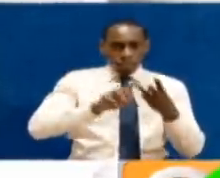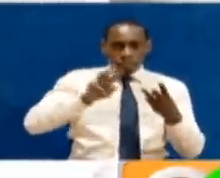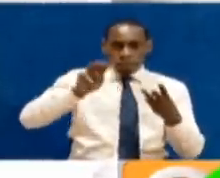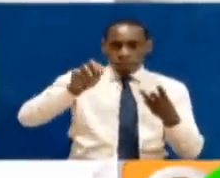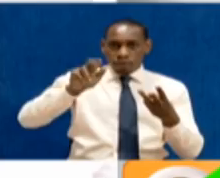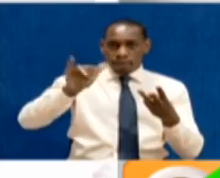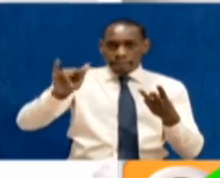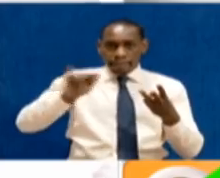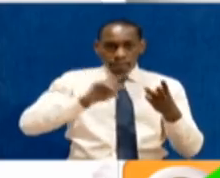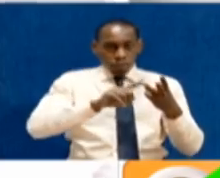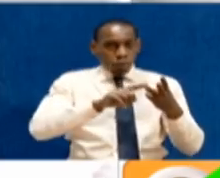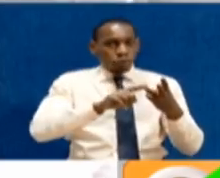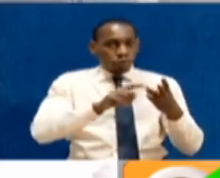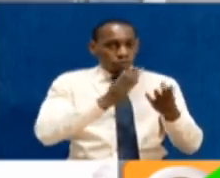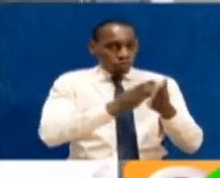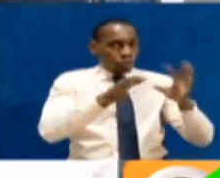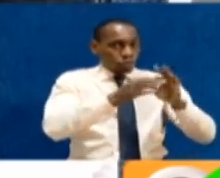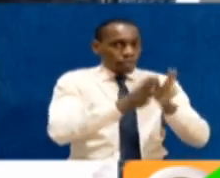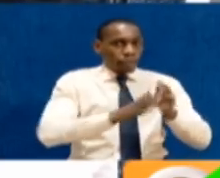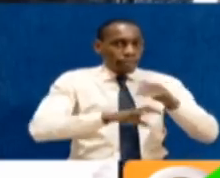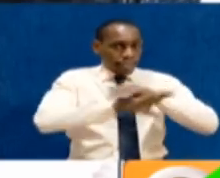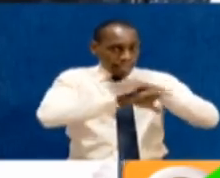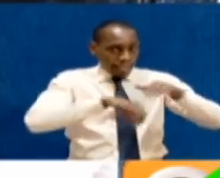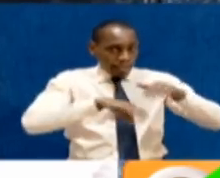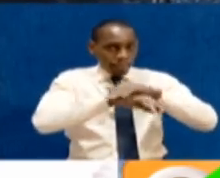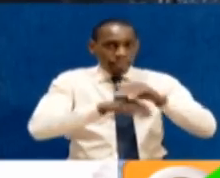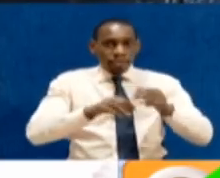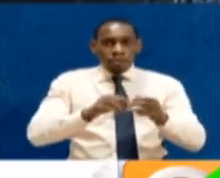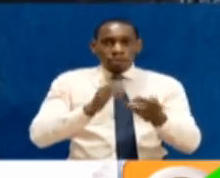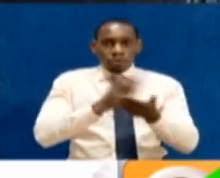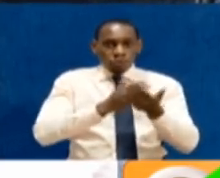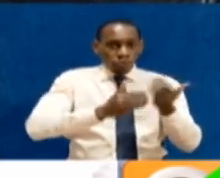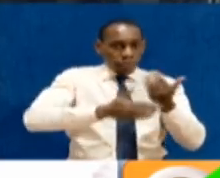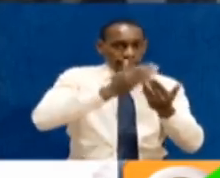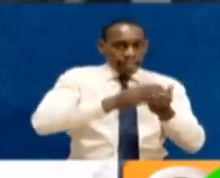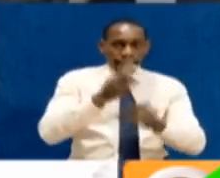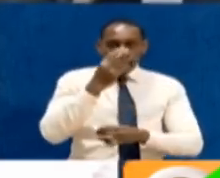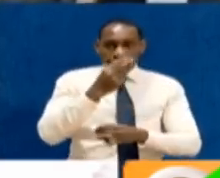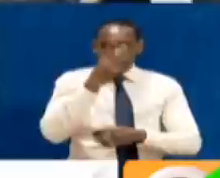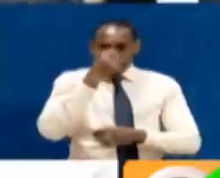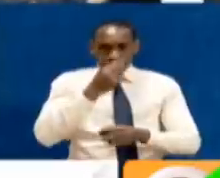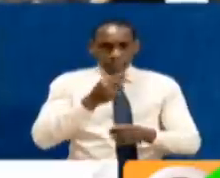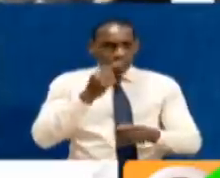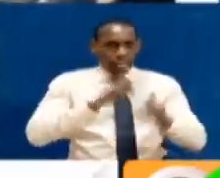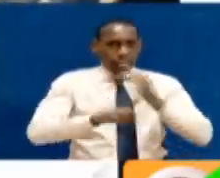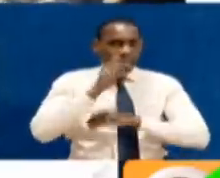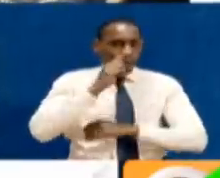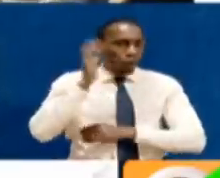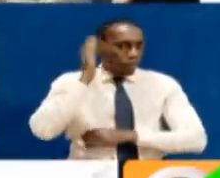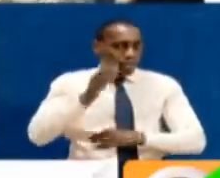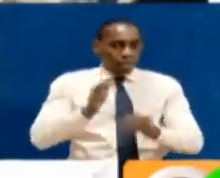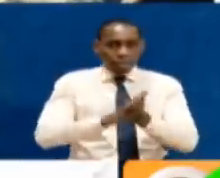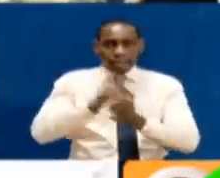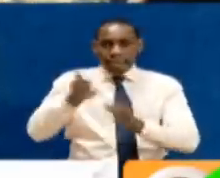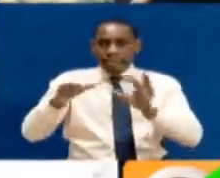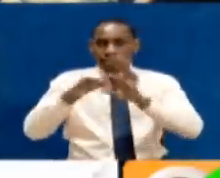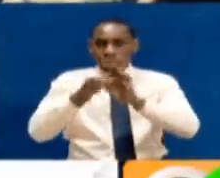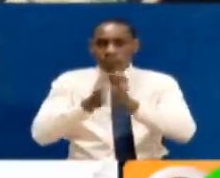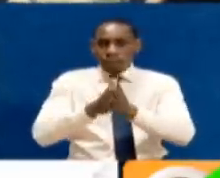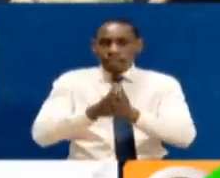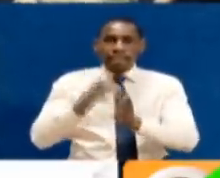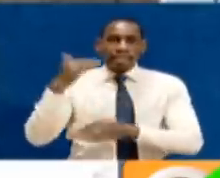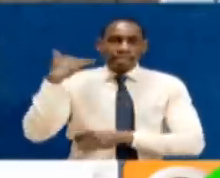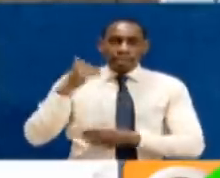Daddy Mary Wambui, believed to be an accomplice who was harboring the gang in her house at Pangani, and Ali Musa, believed to be an associate of the